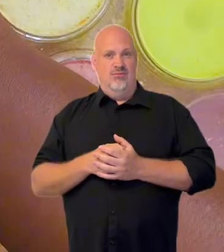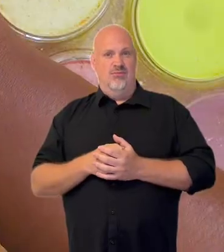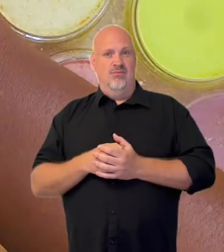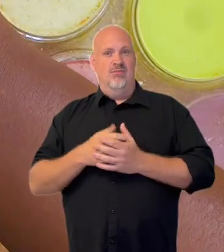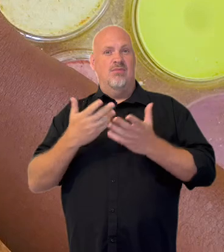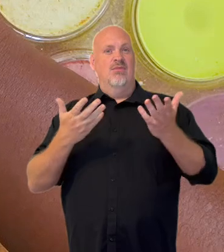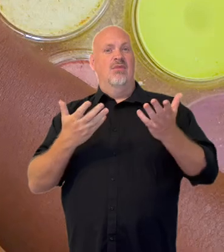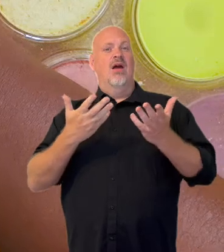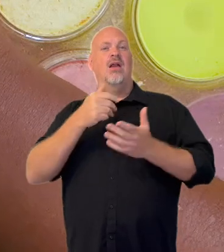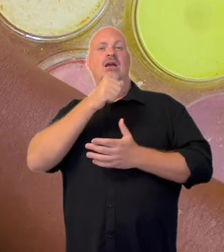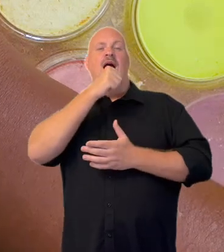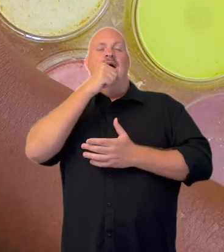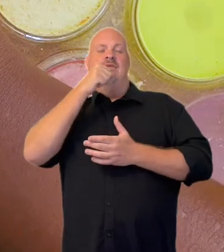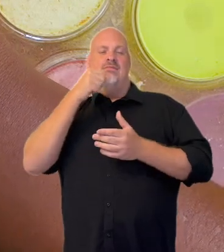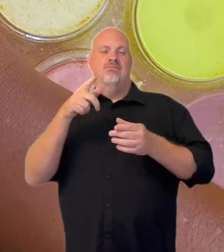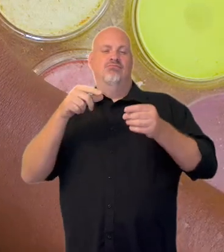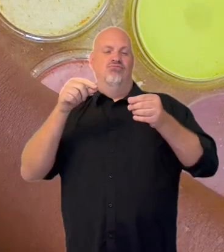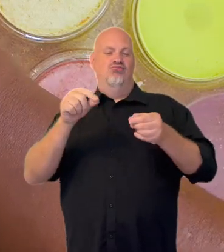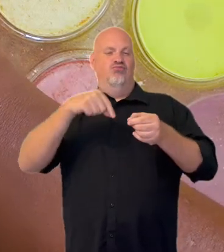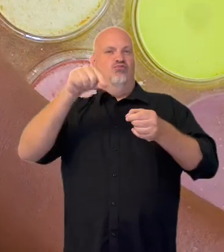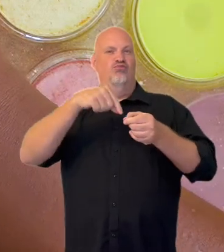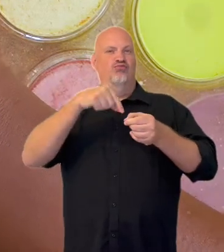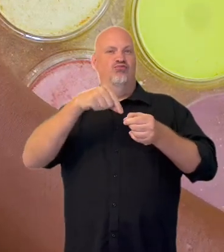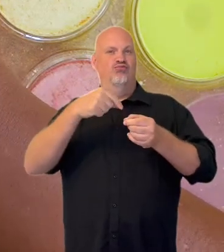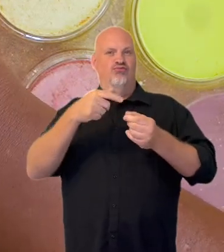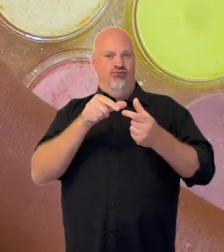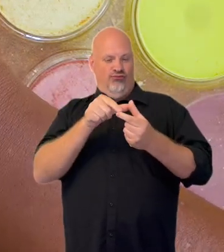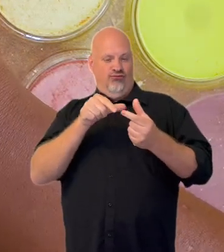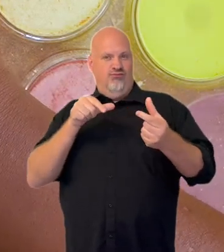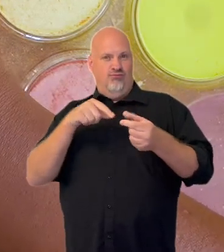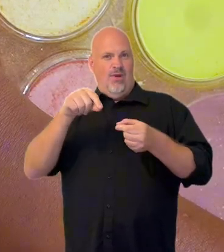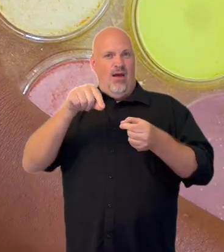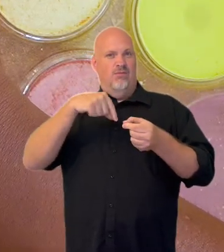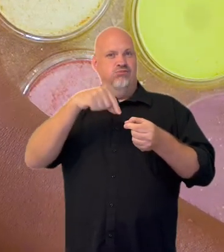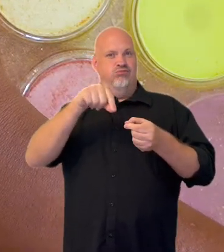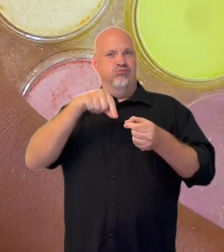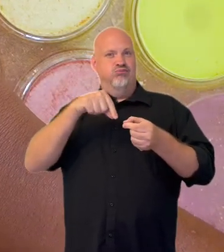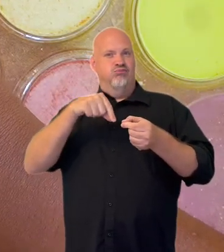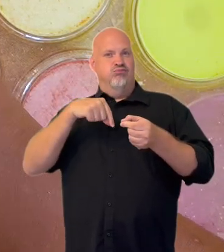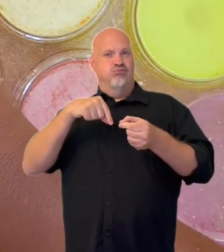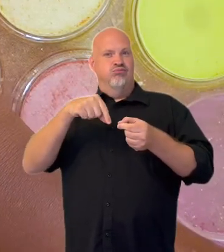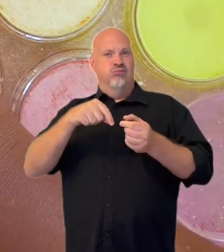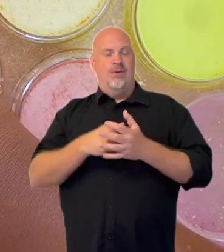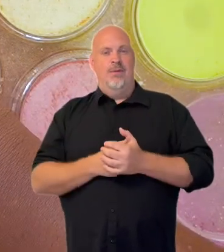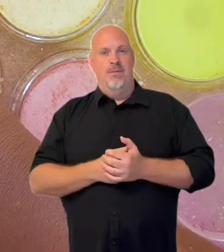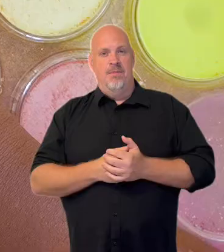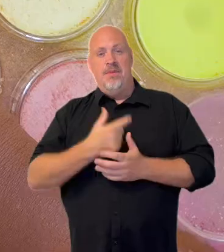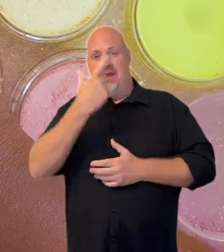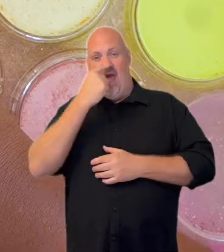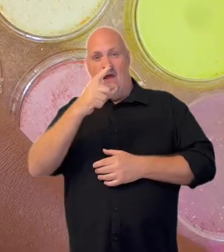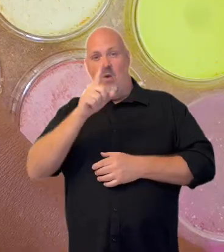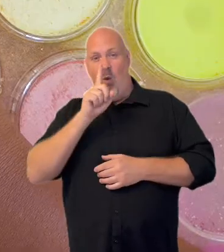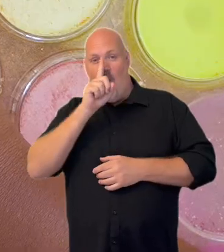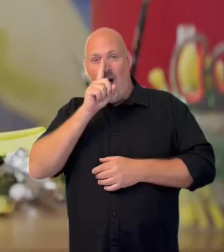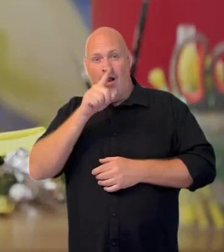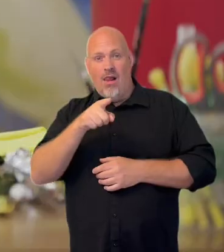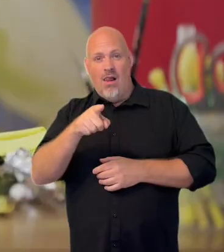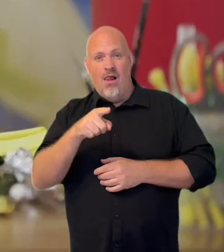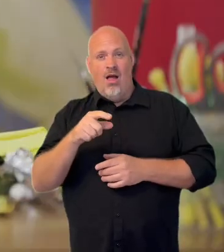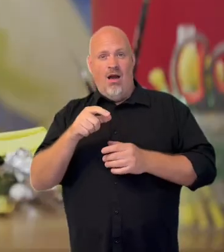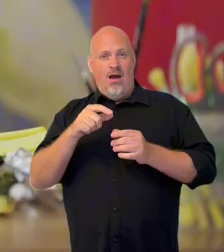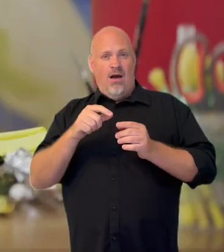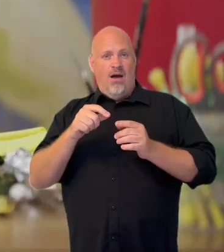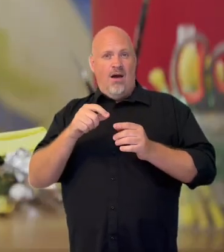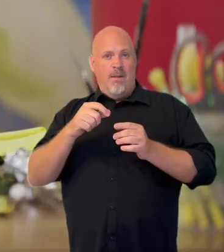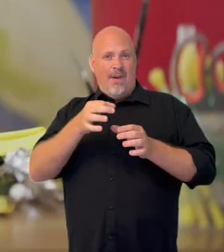oil pastels, watercolor paint, and acrylic would work well. You just want to make sure the acrylic isn't too thick, so maybe a little bit watered